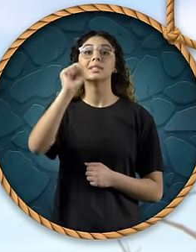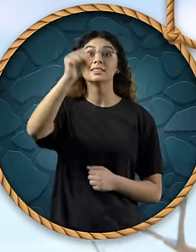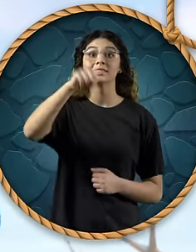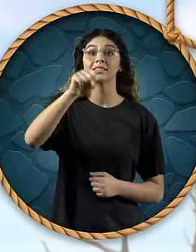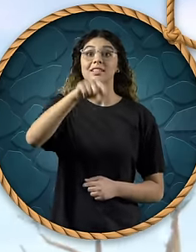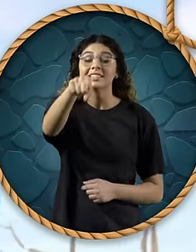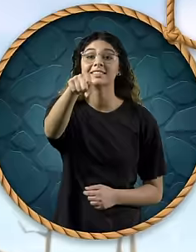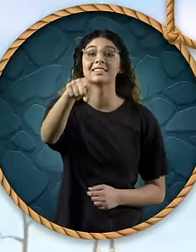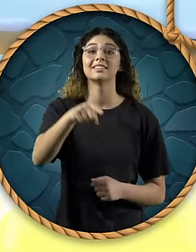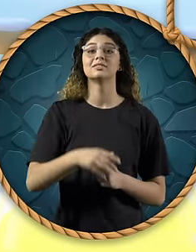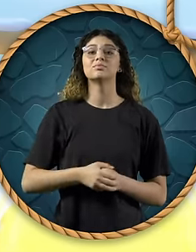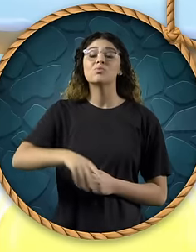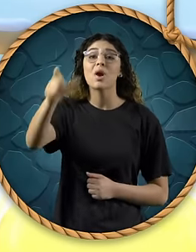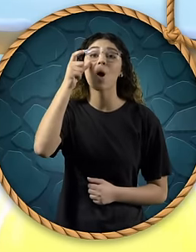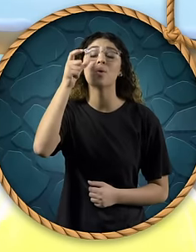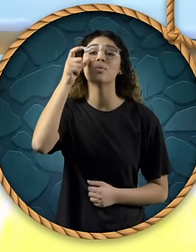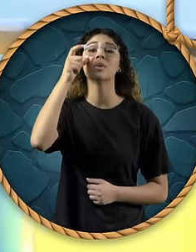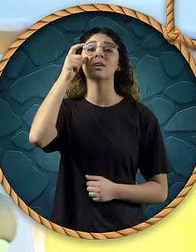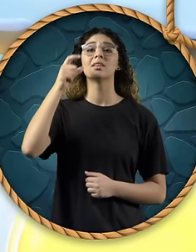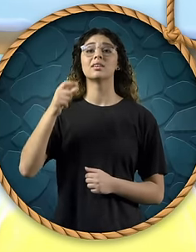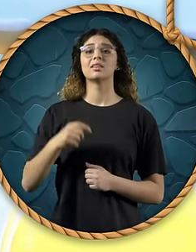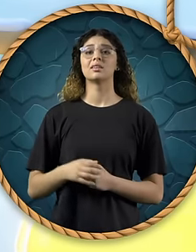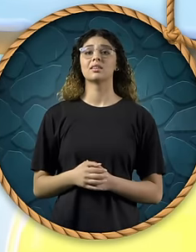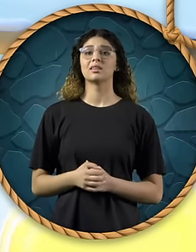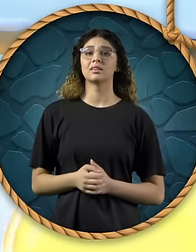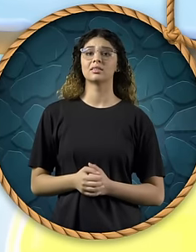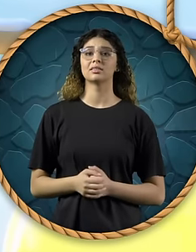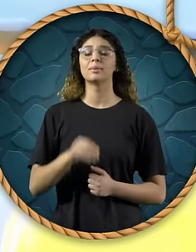Yes! There she is! Luna!